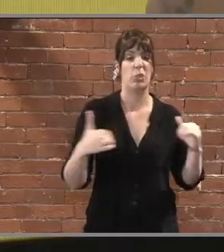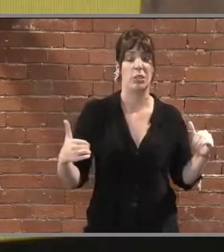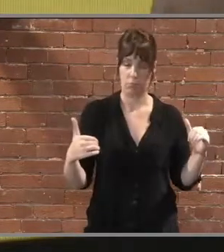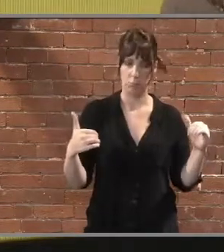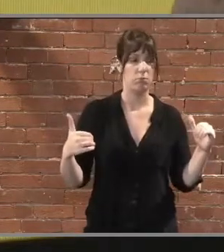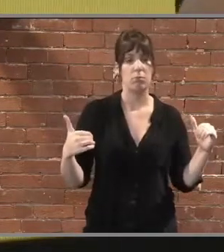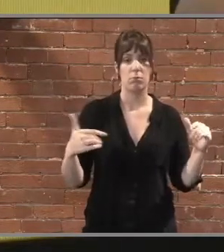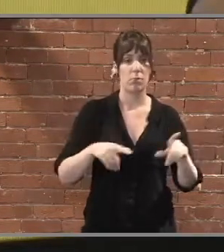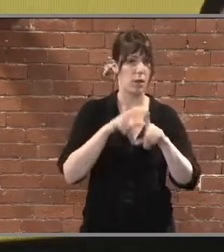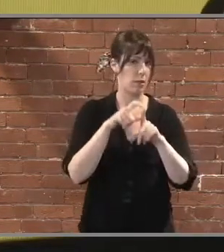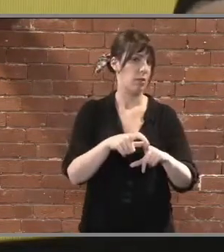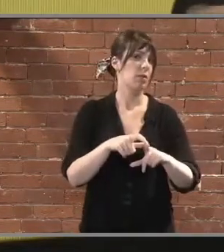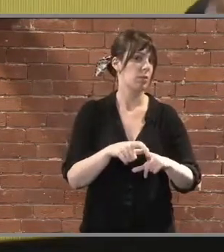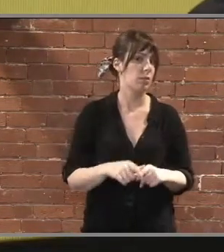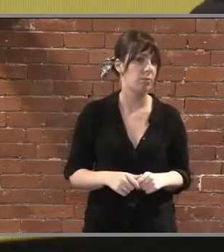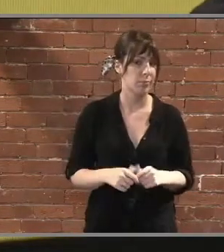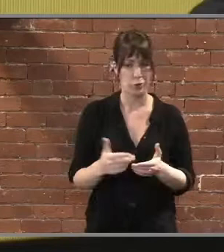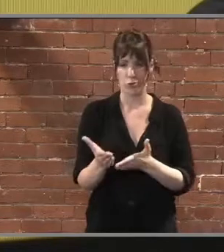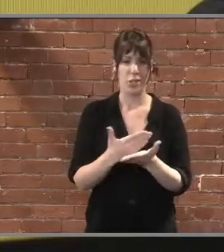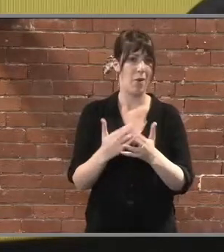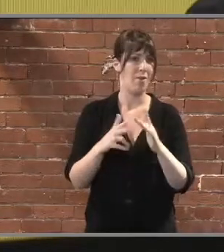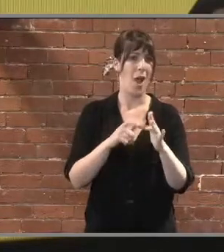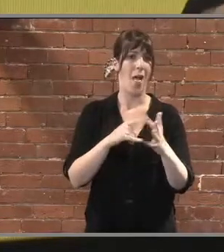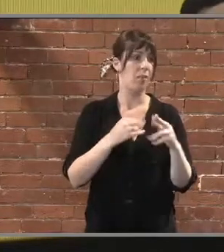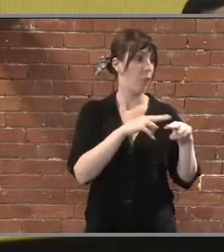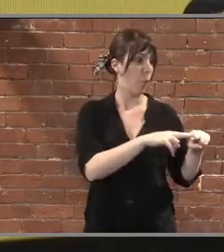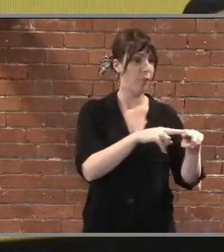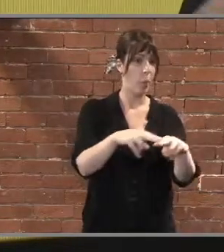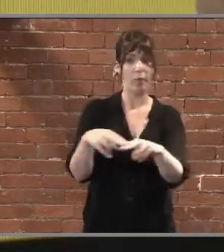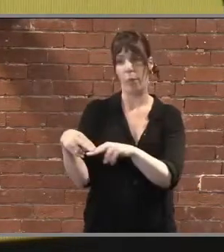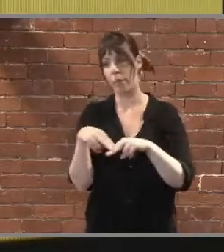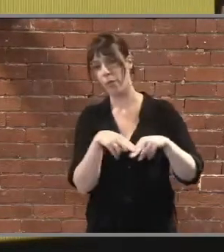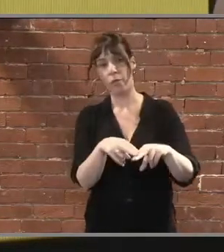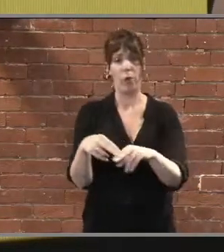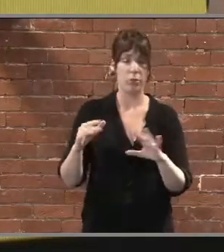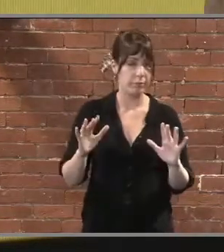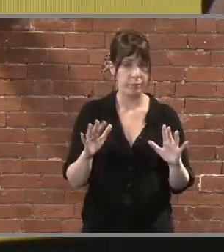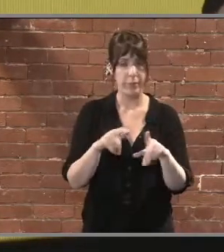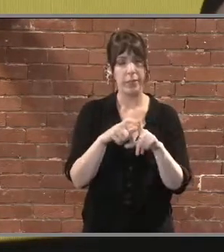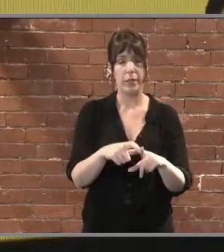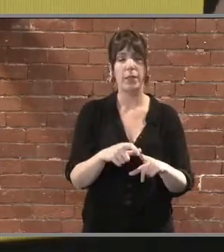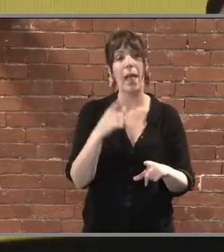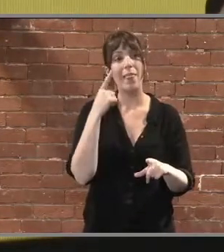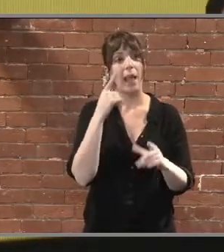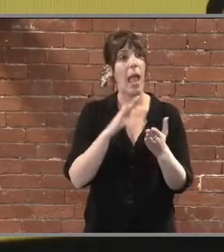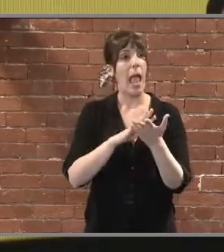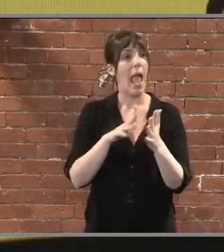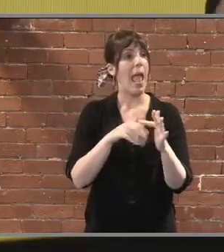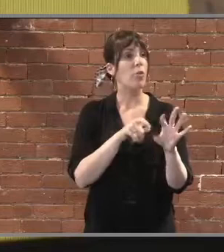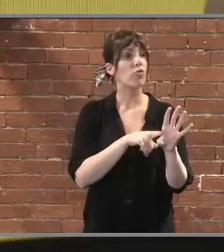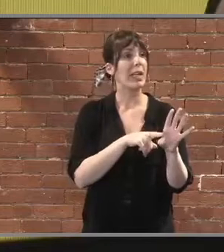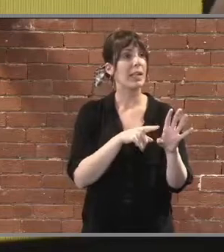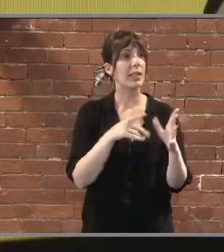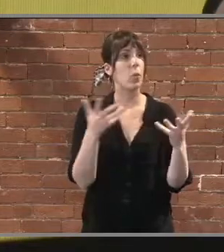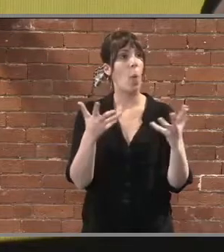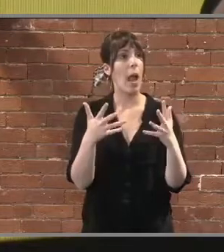separate studios just sharing files back and forth. Not necessarily, I think Henry was in WA at the time, I was in New